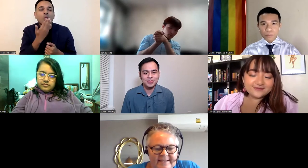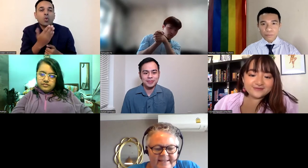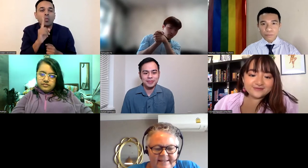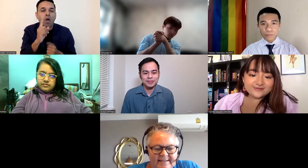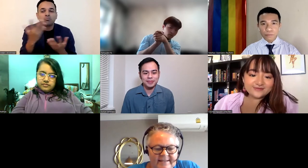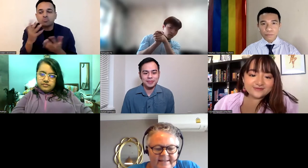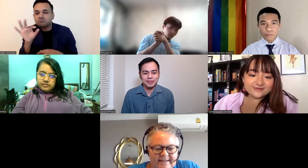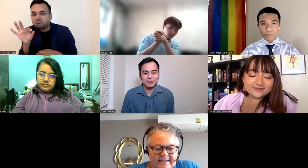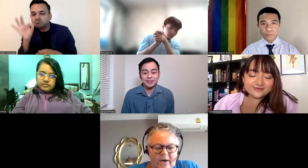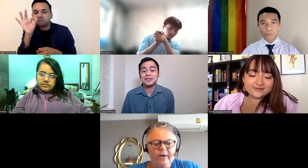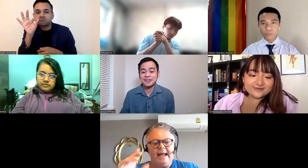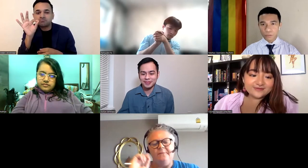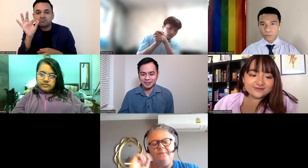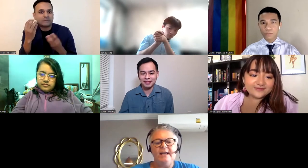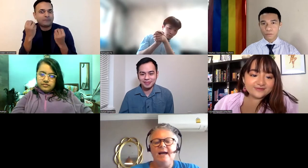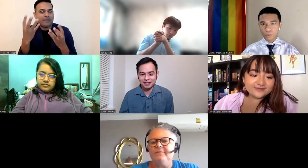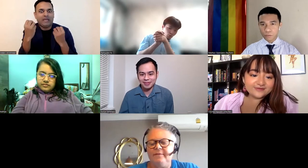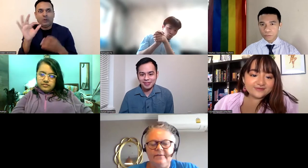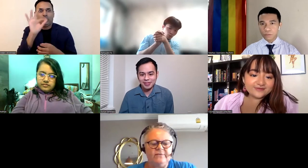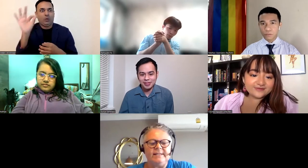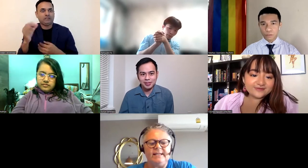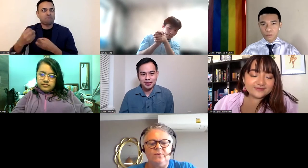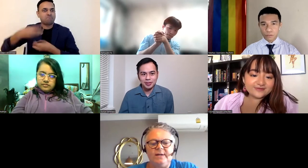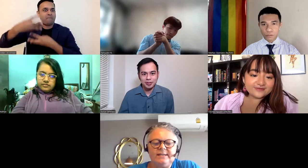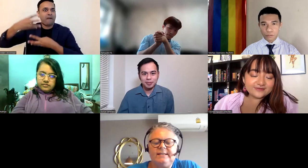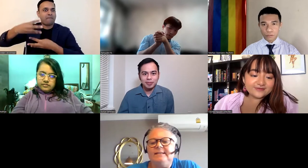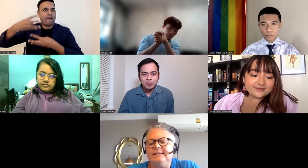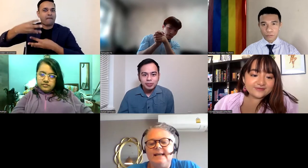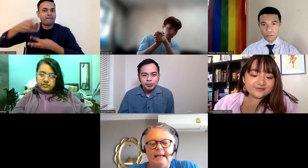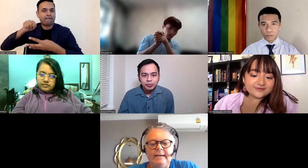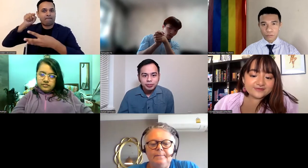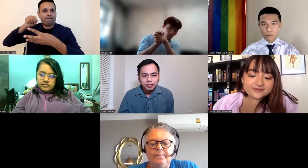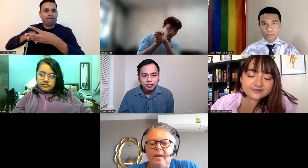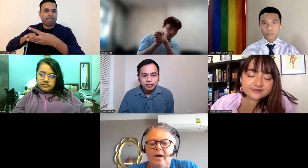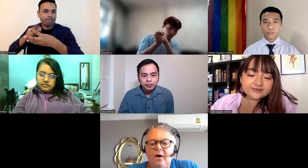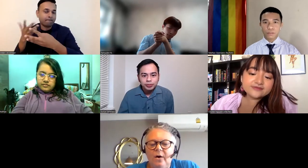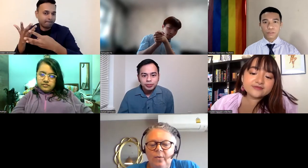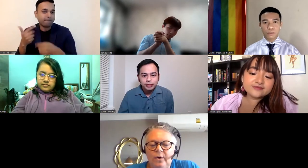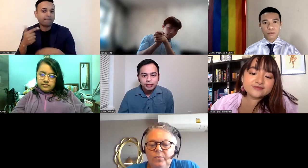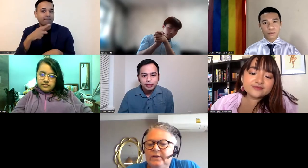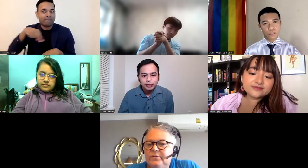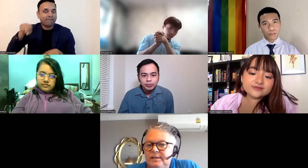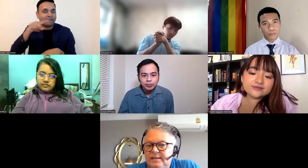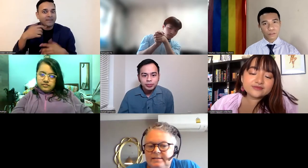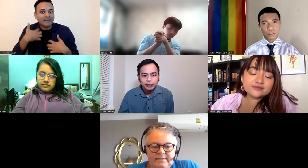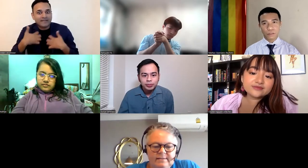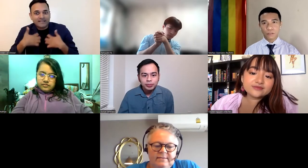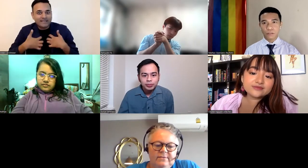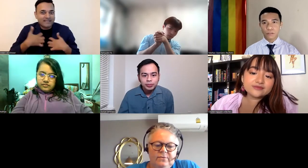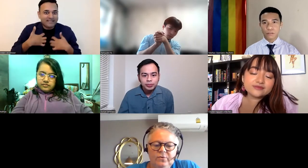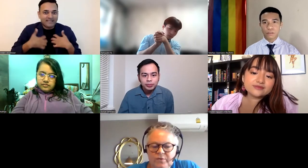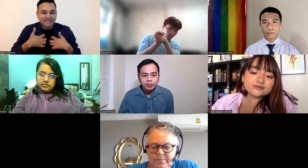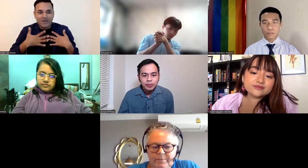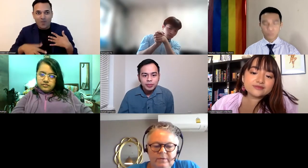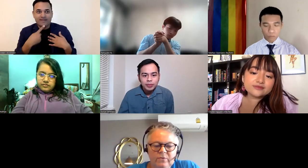Yes. Okay, we have a very interesting question saying, what will you suggest